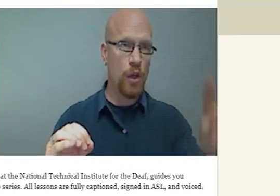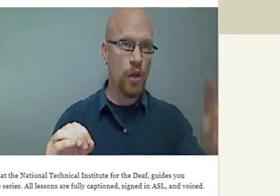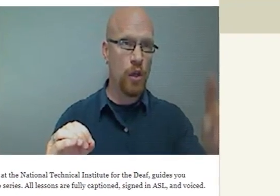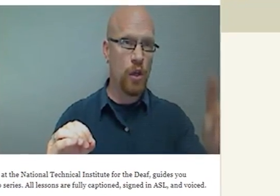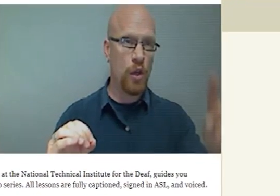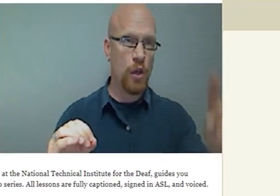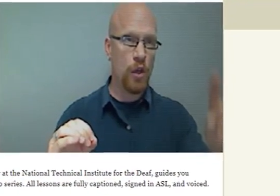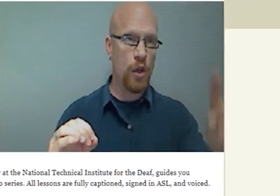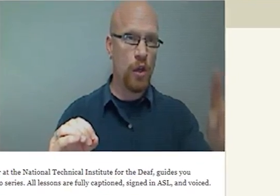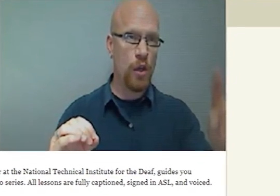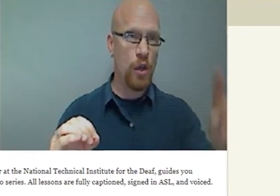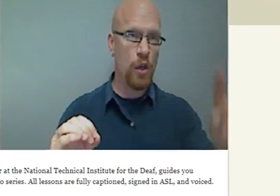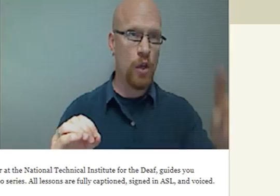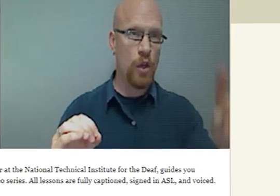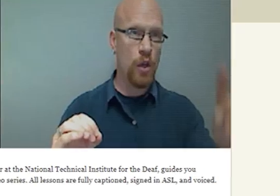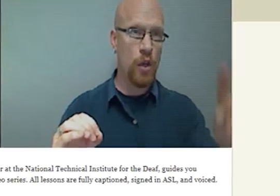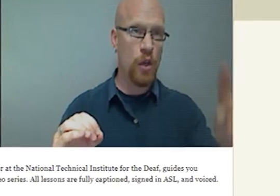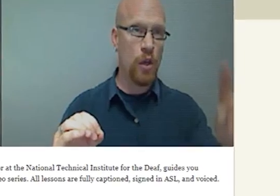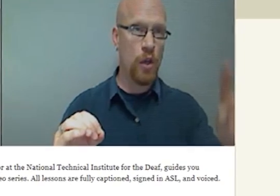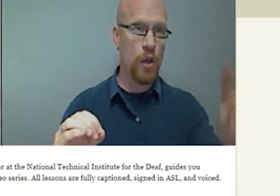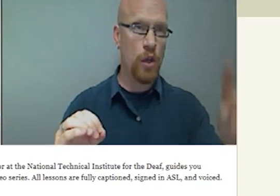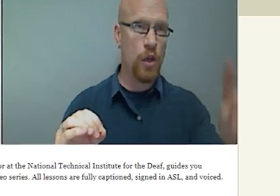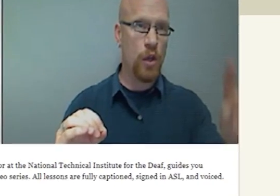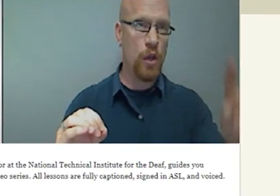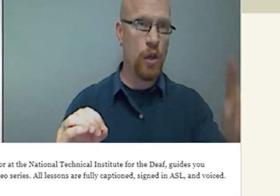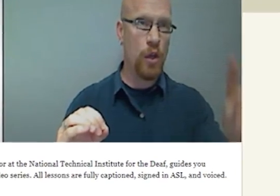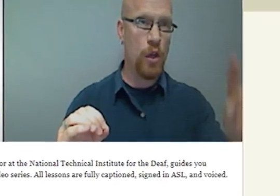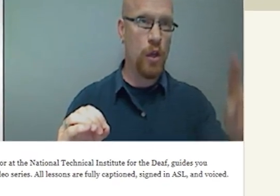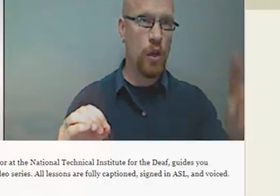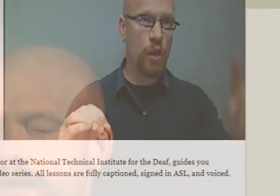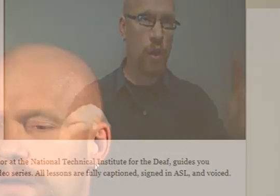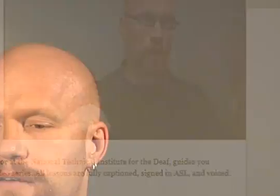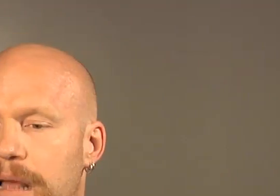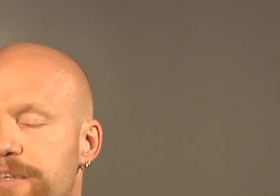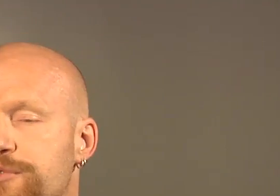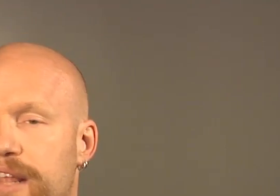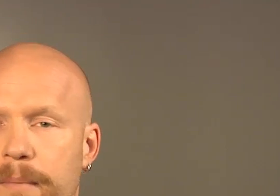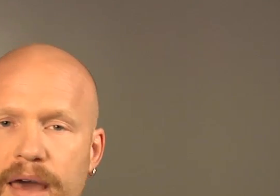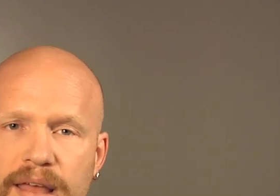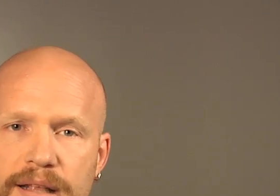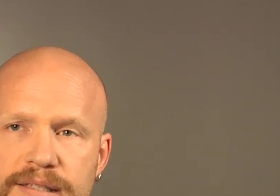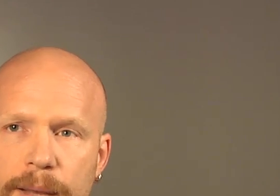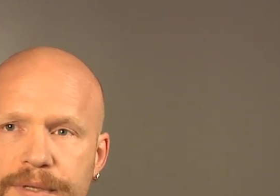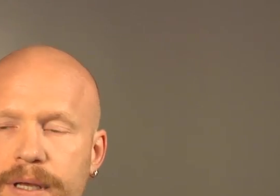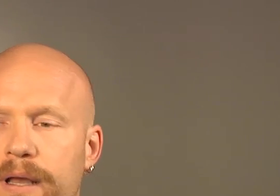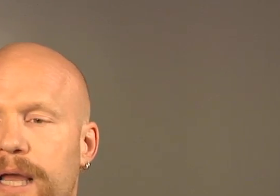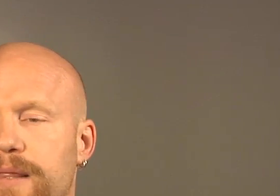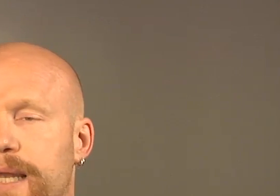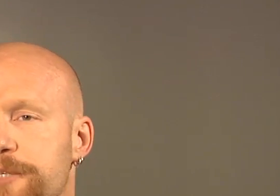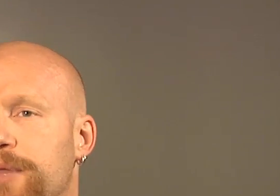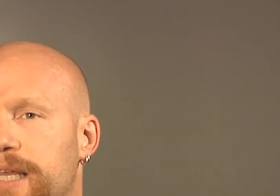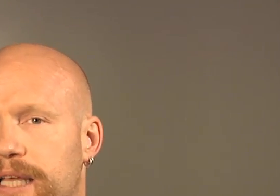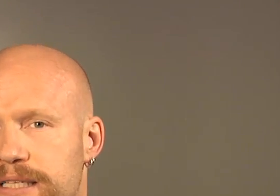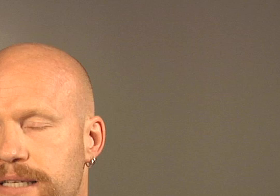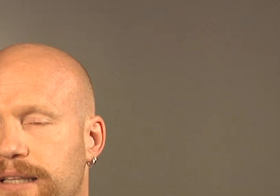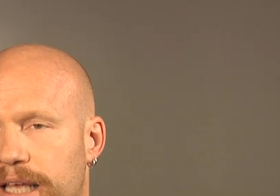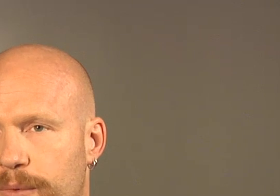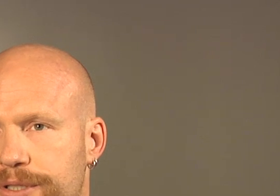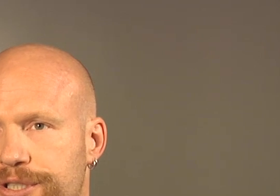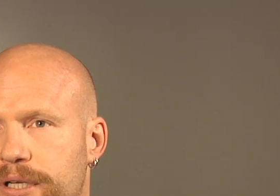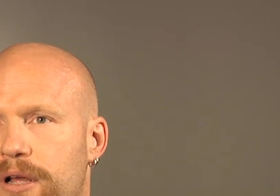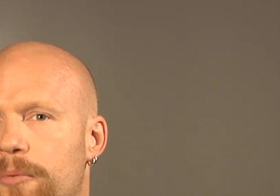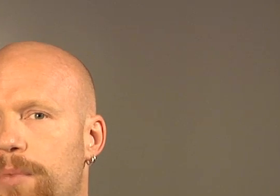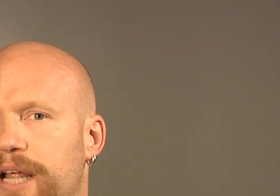5 to 20 minute being the absolute max, video segments of me demonstrating a math concept and then explaining it in